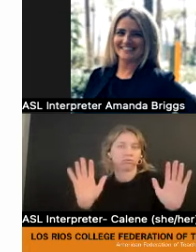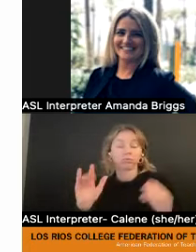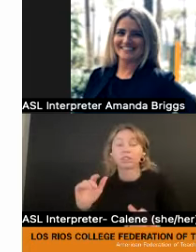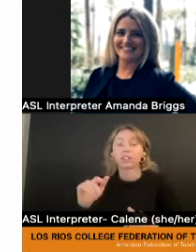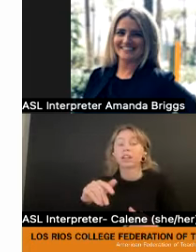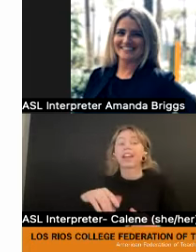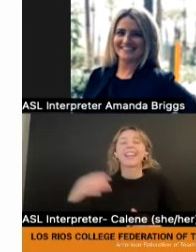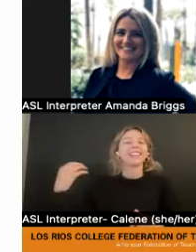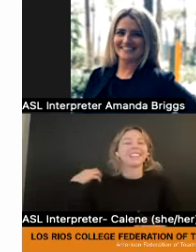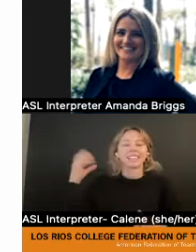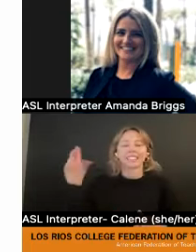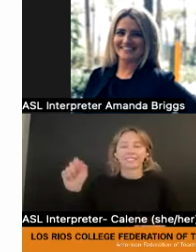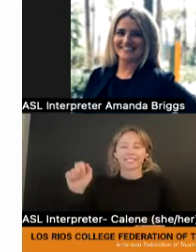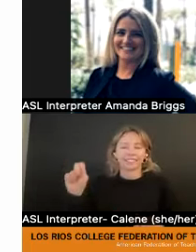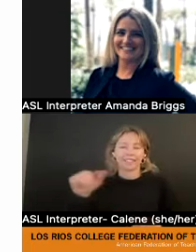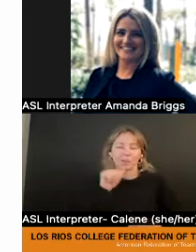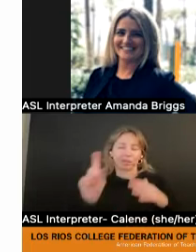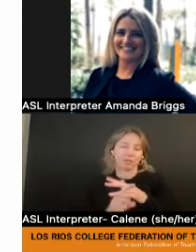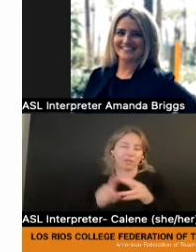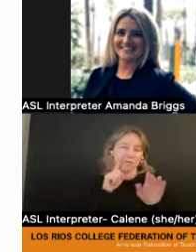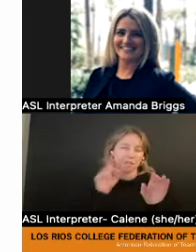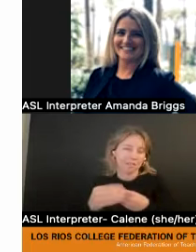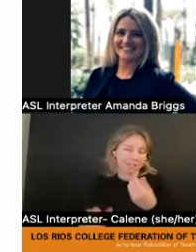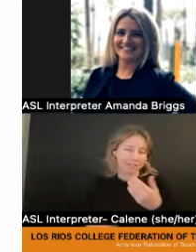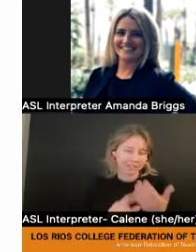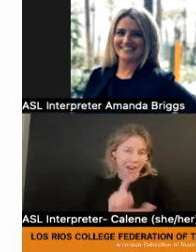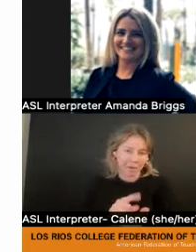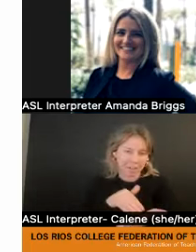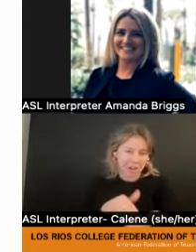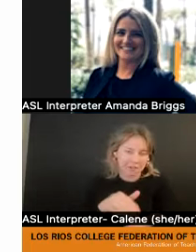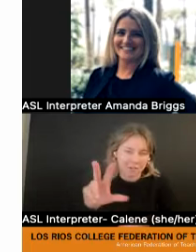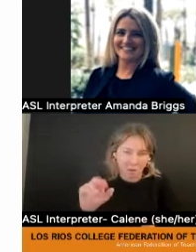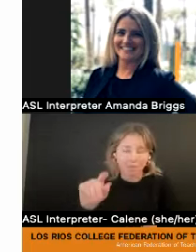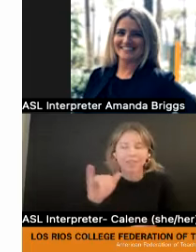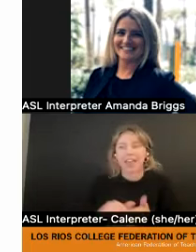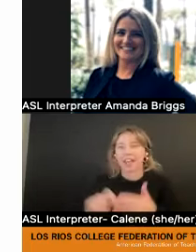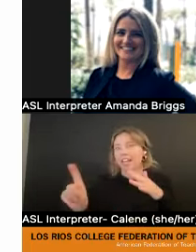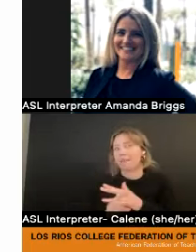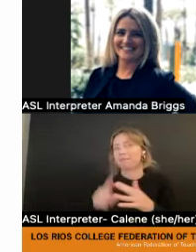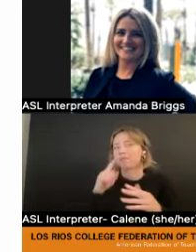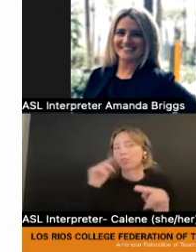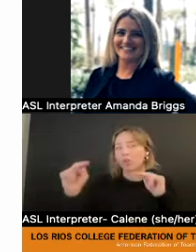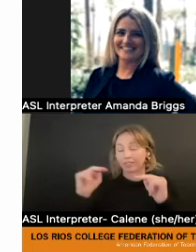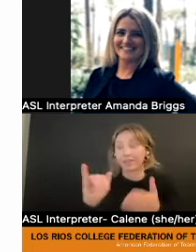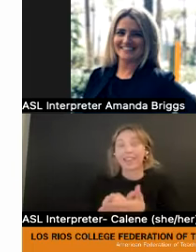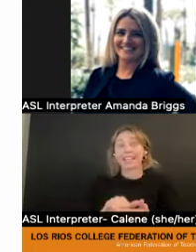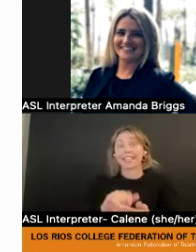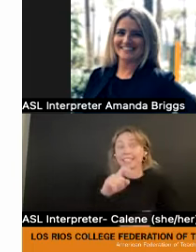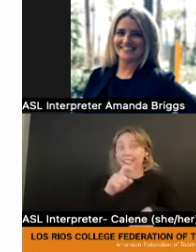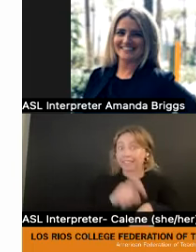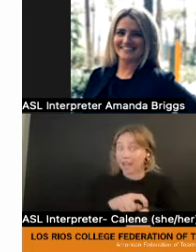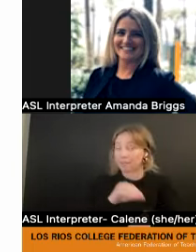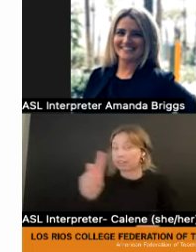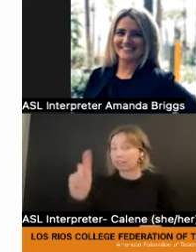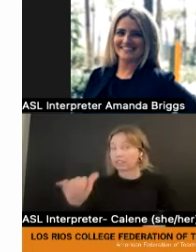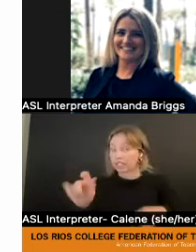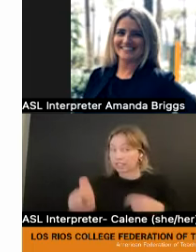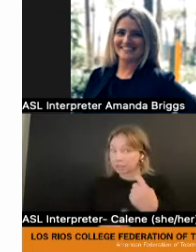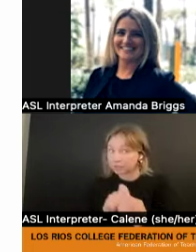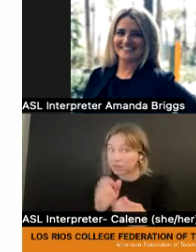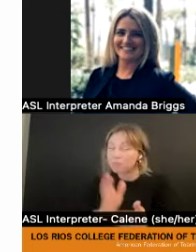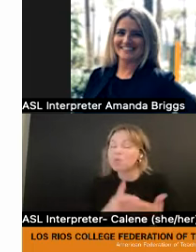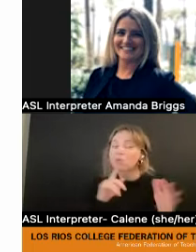office hours all the time, but this was something that came up in negotiations. The time and day specific part is really important. The other thing that's important to note that's